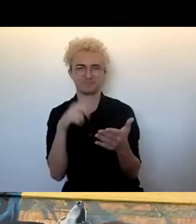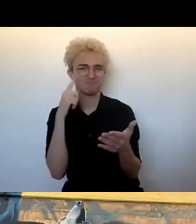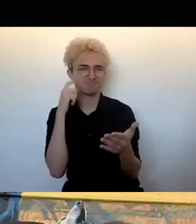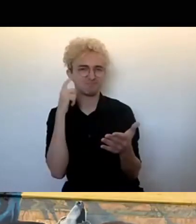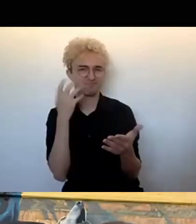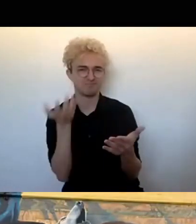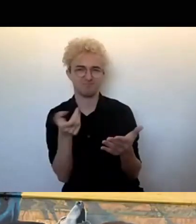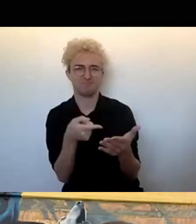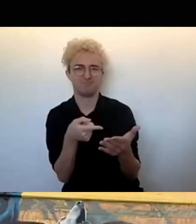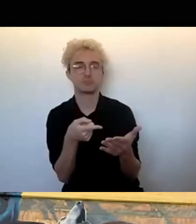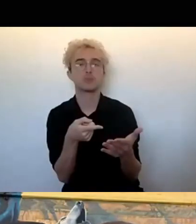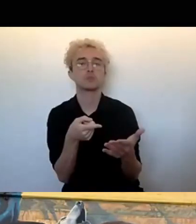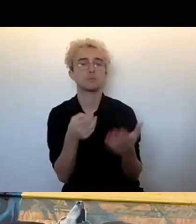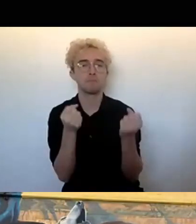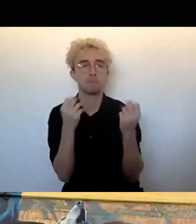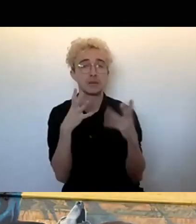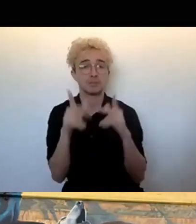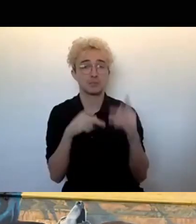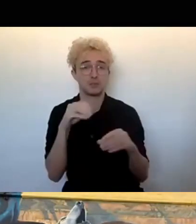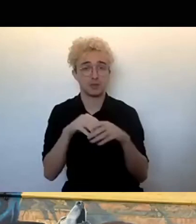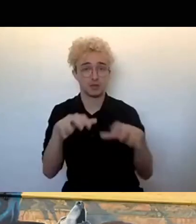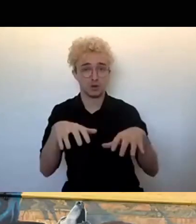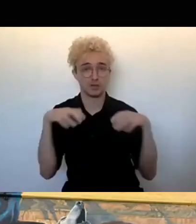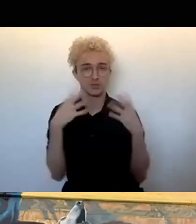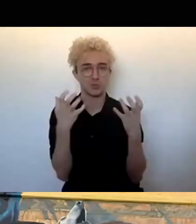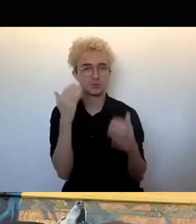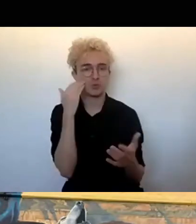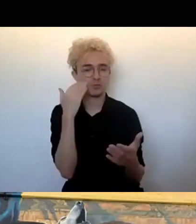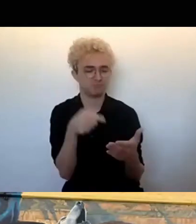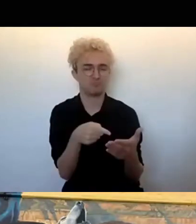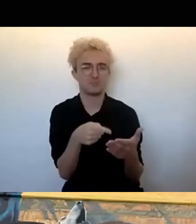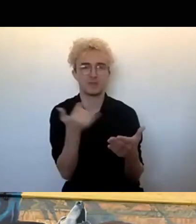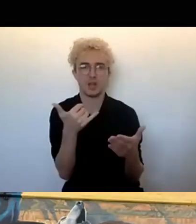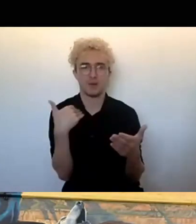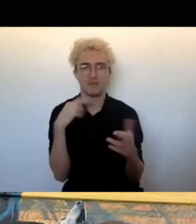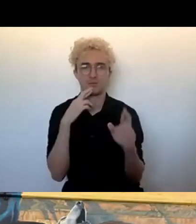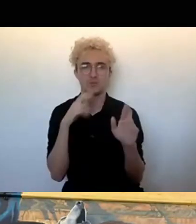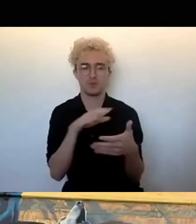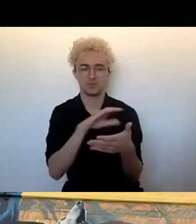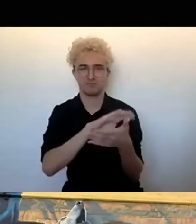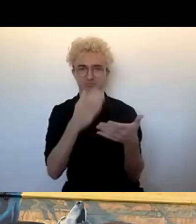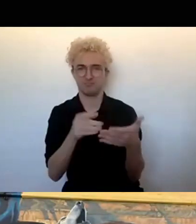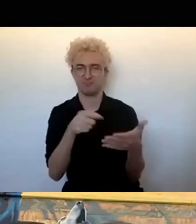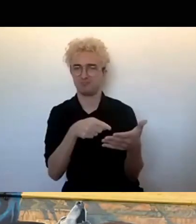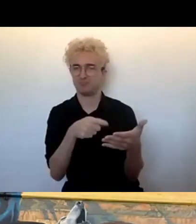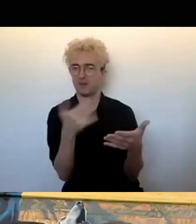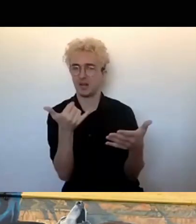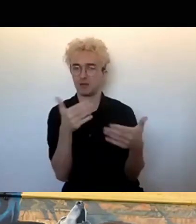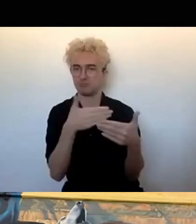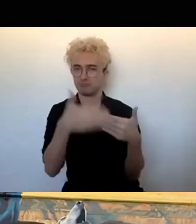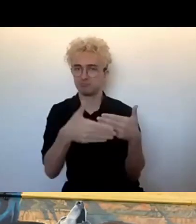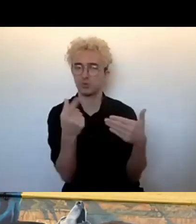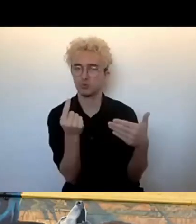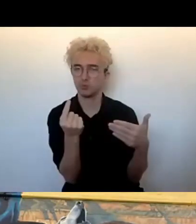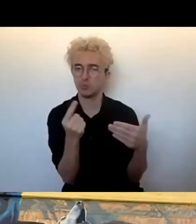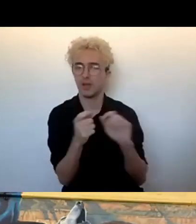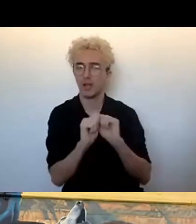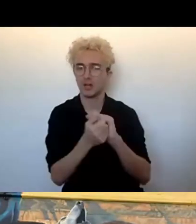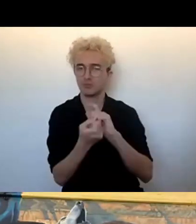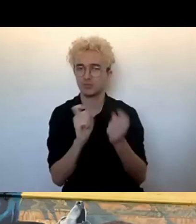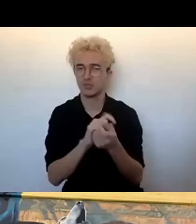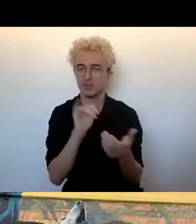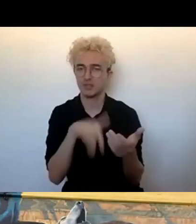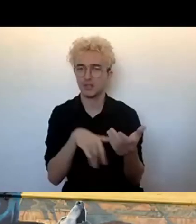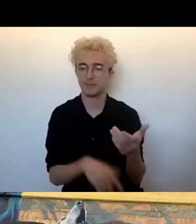like to know what's the next step with that? What can be done to try and create some change there? Yeah, thank